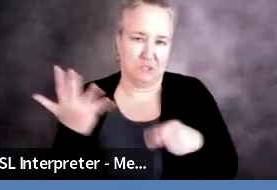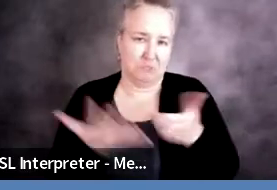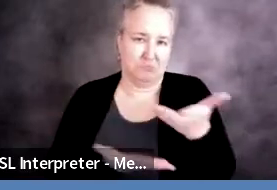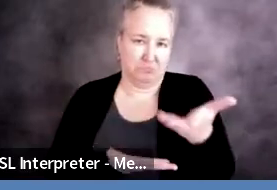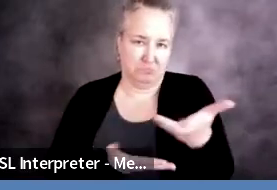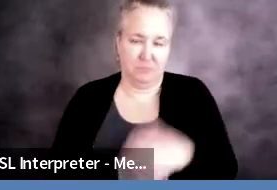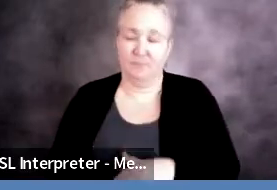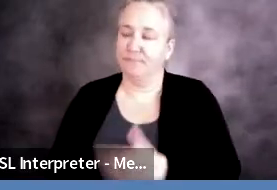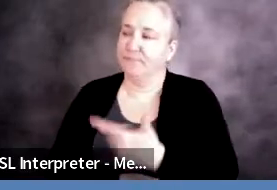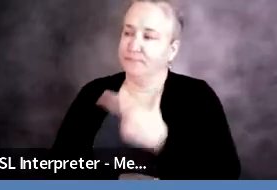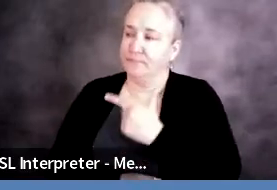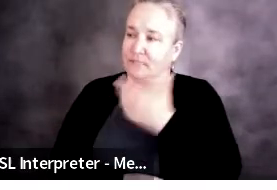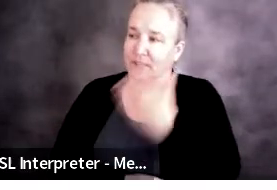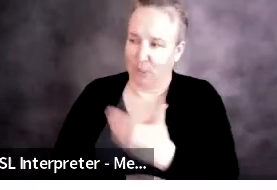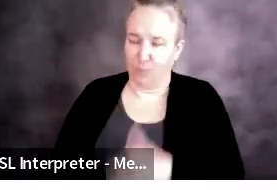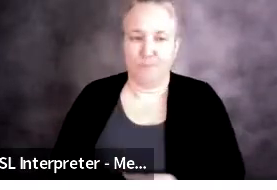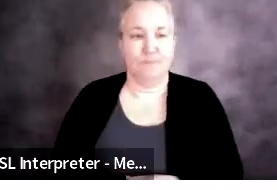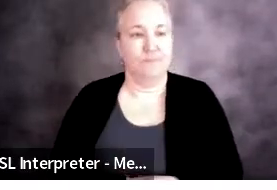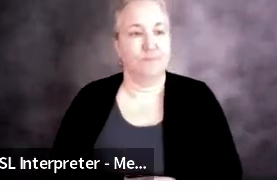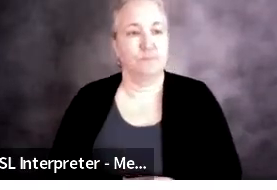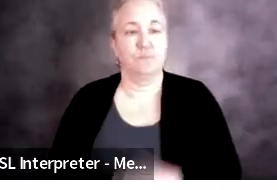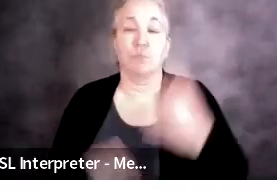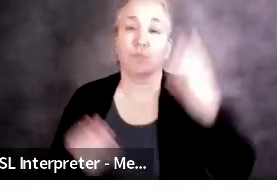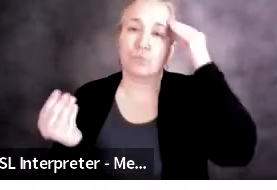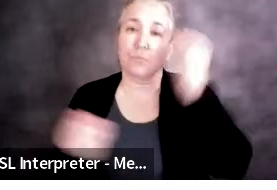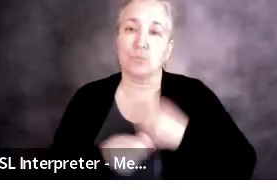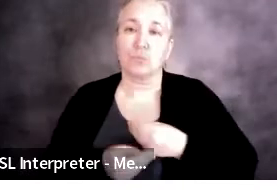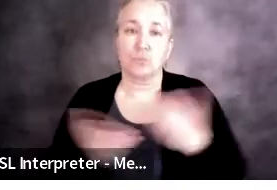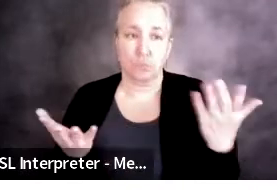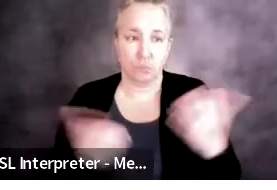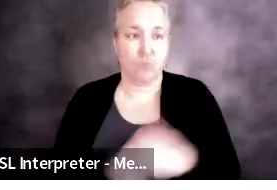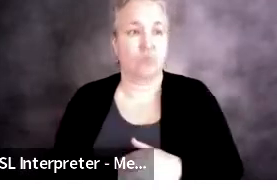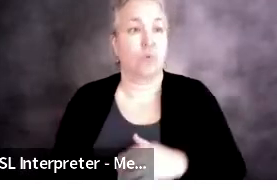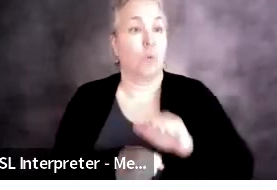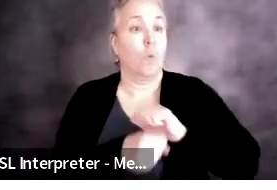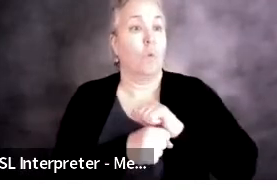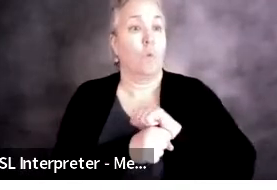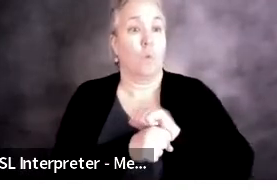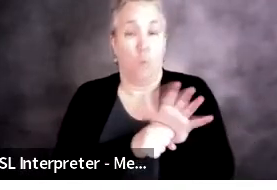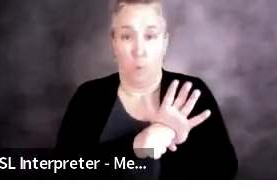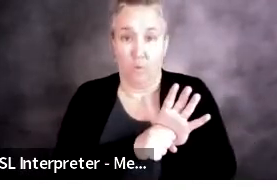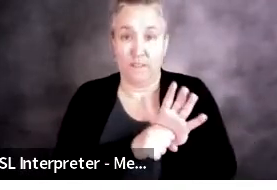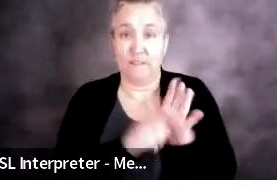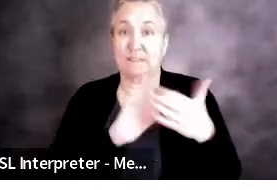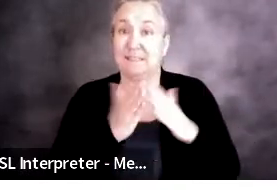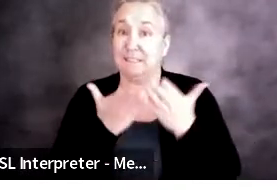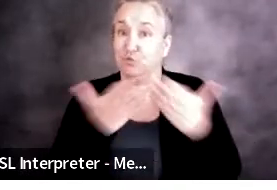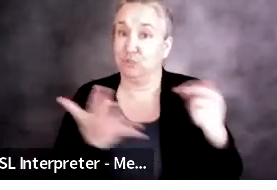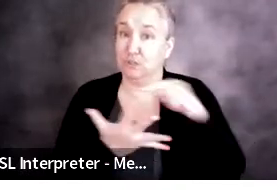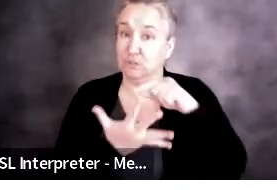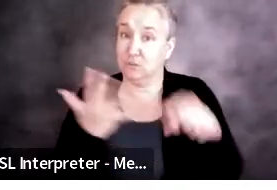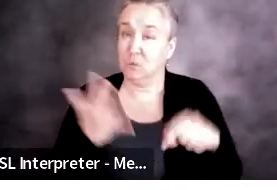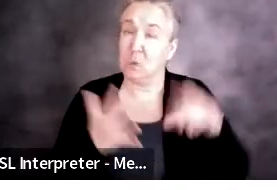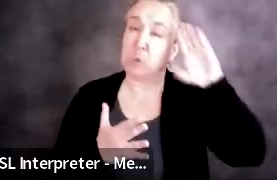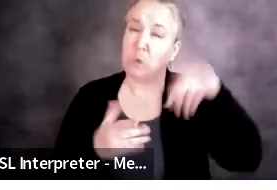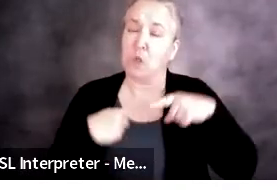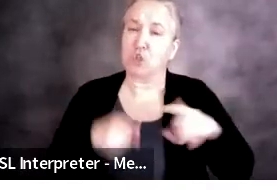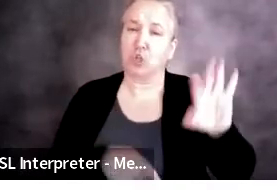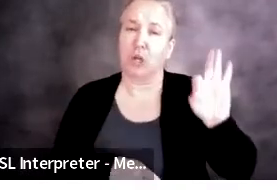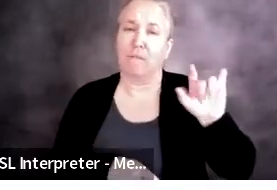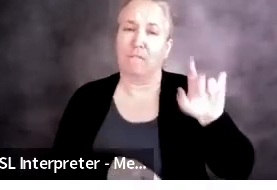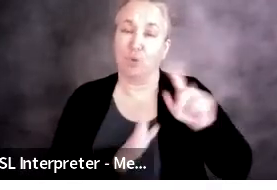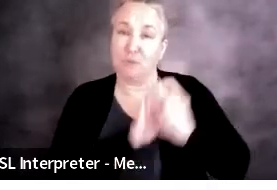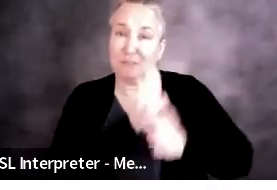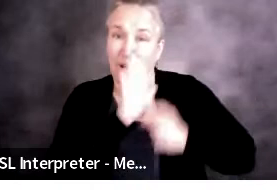Thank you. So COVID-19 and city resources. So we know that during the flu season,